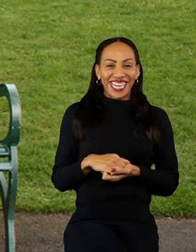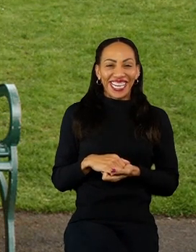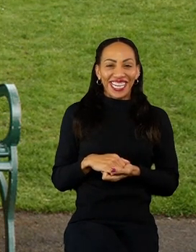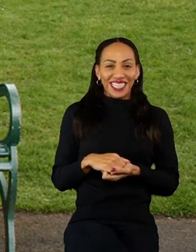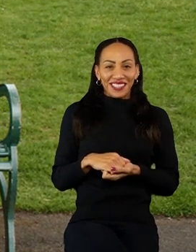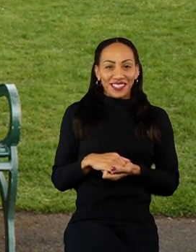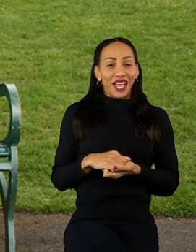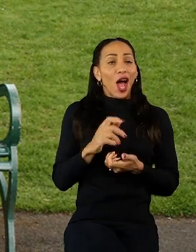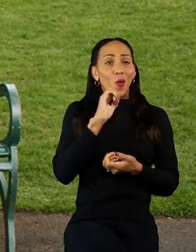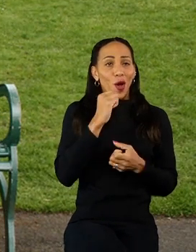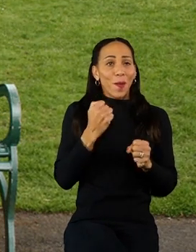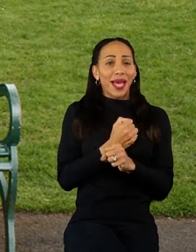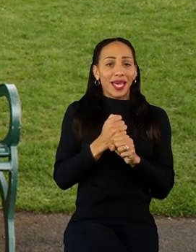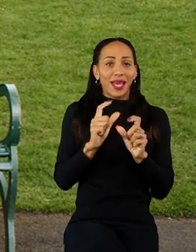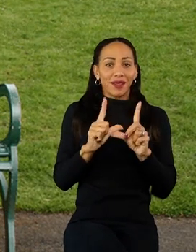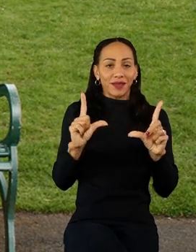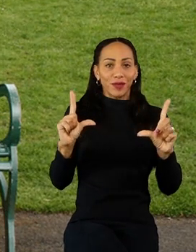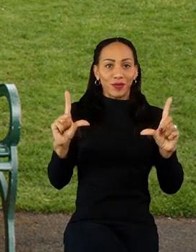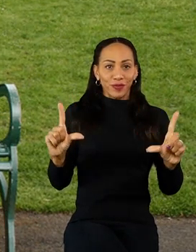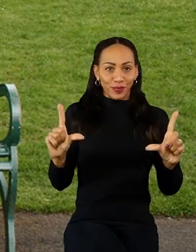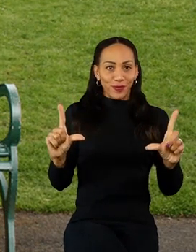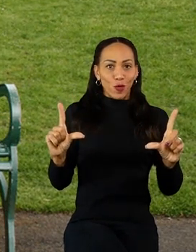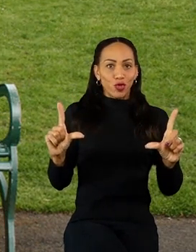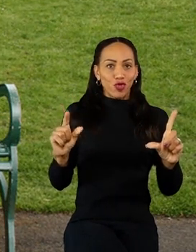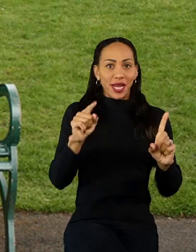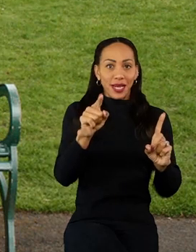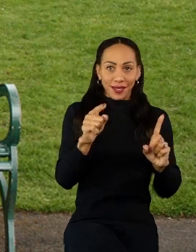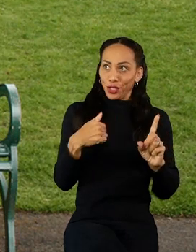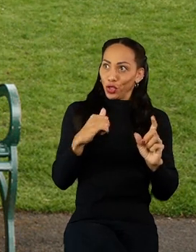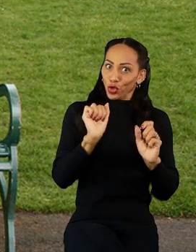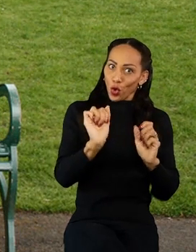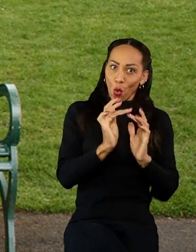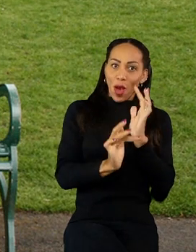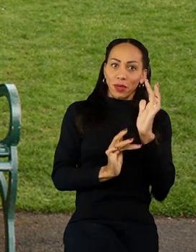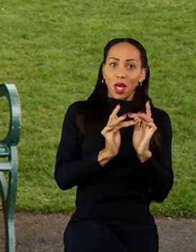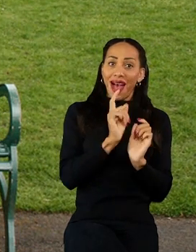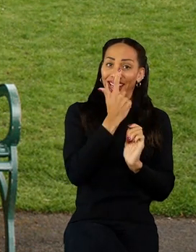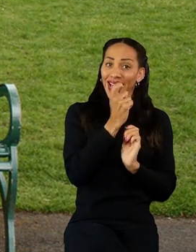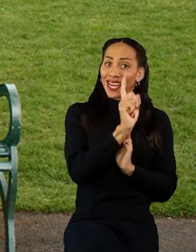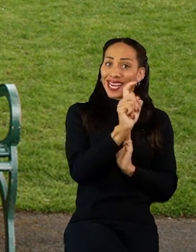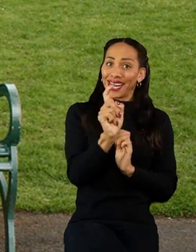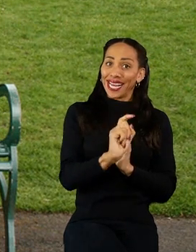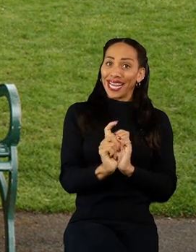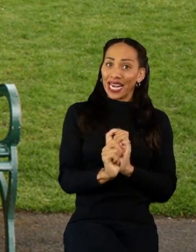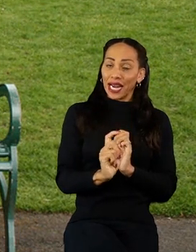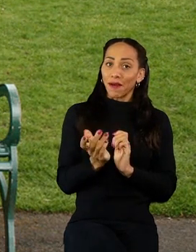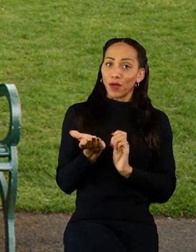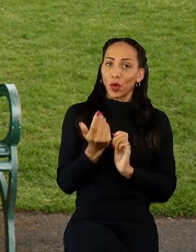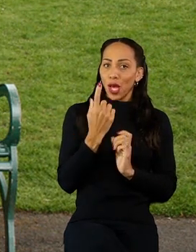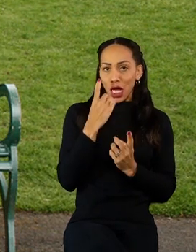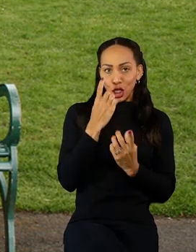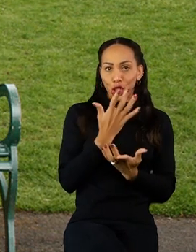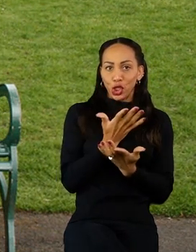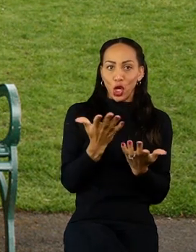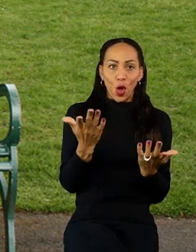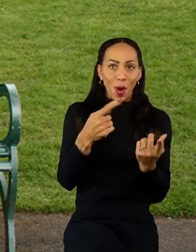a bit like that. Yeah, that's well done. So I'll go to full screen for you a minute, Trish, but this is your website, and I can click around in your